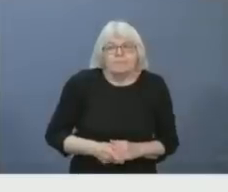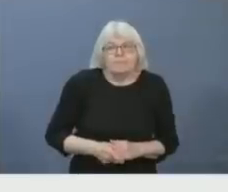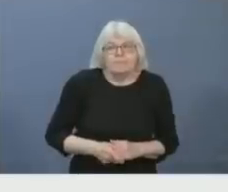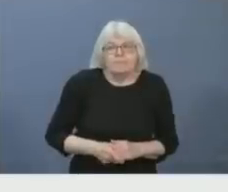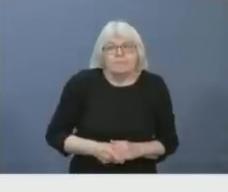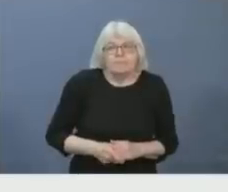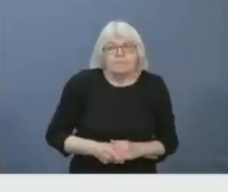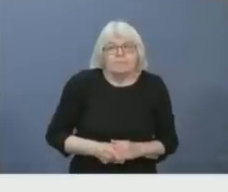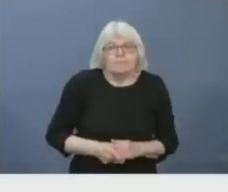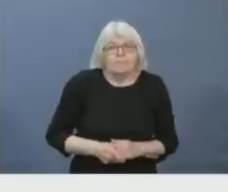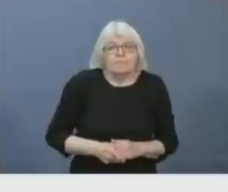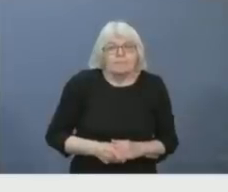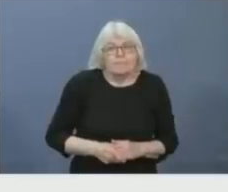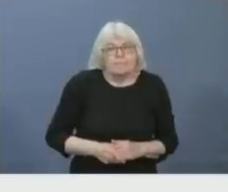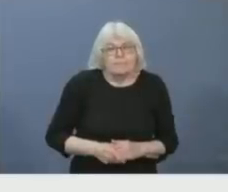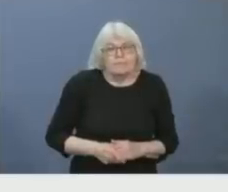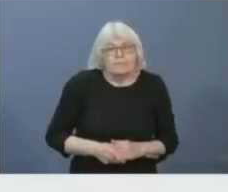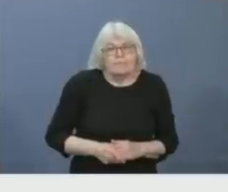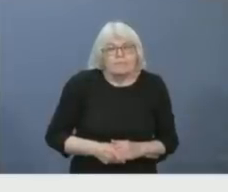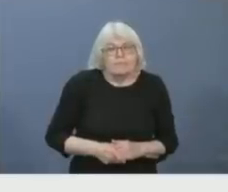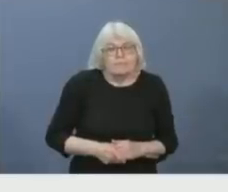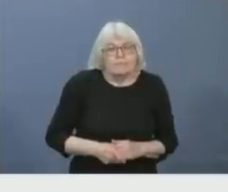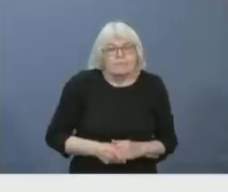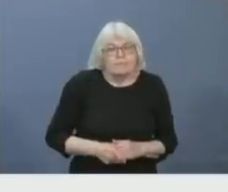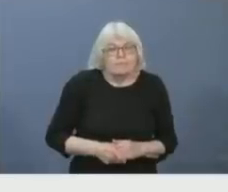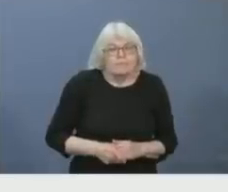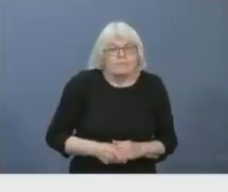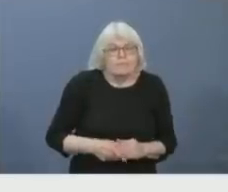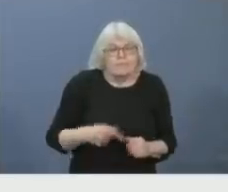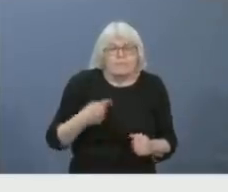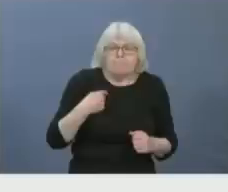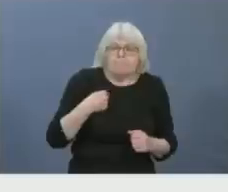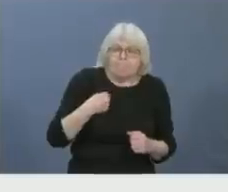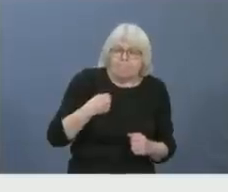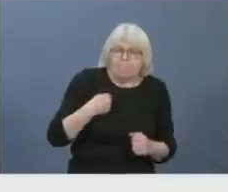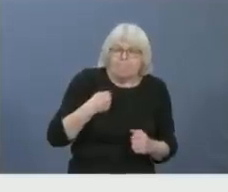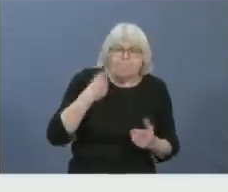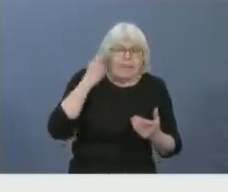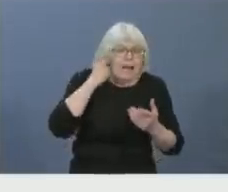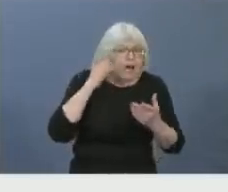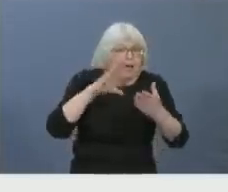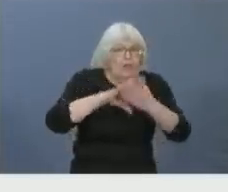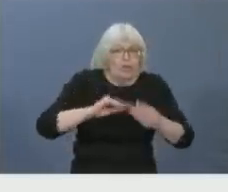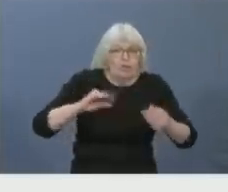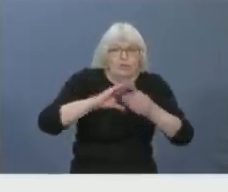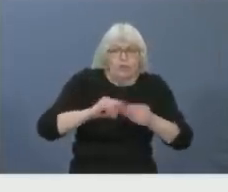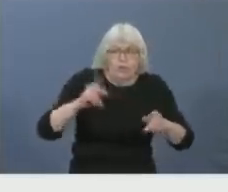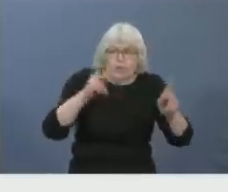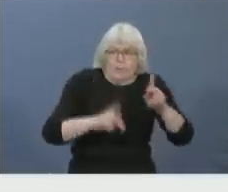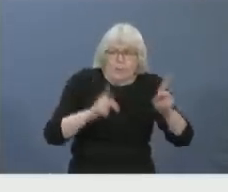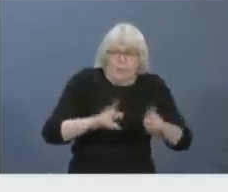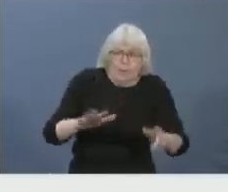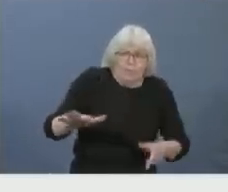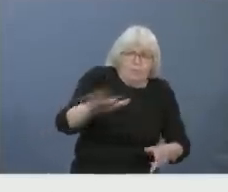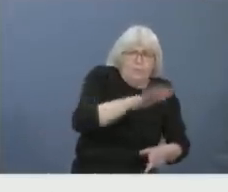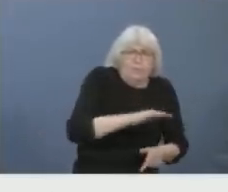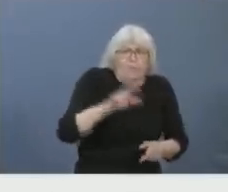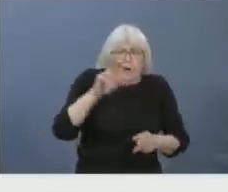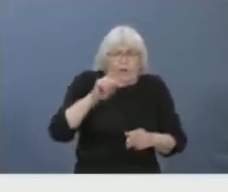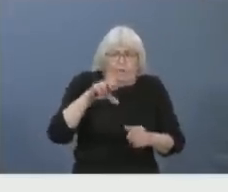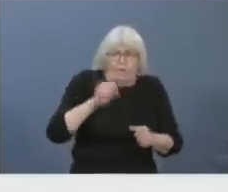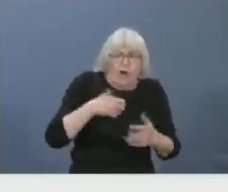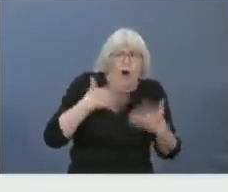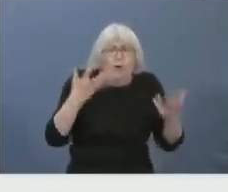can't tell you how heartwarming it is to hear stories of Nova Scotians stepping up to help one another,